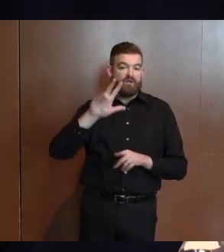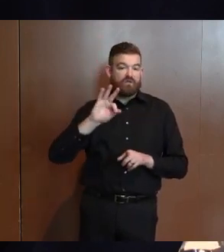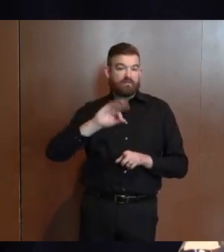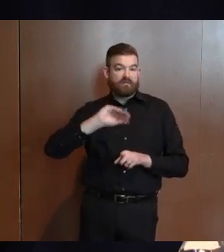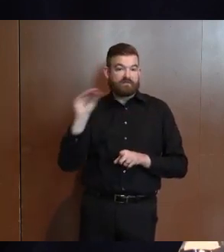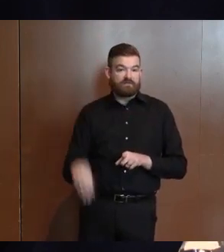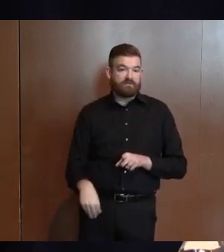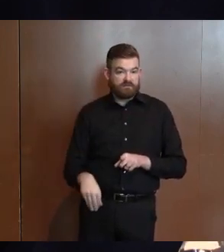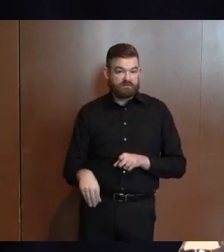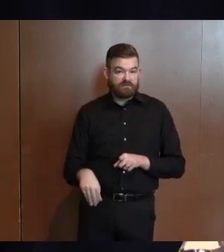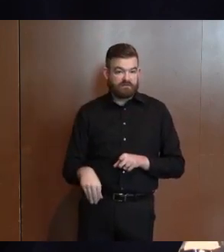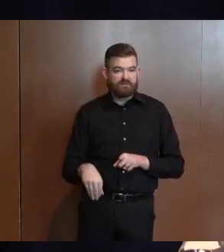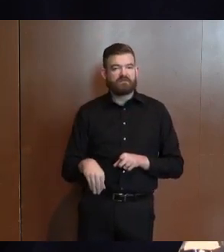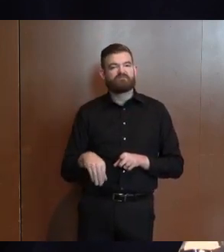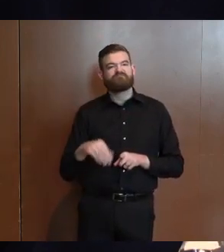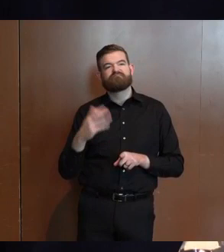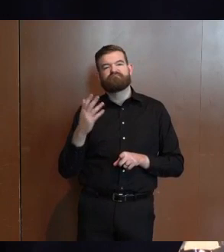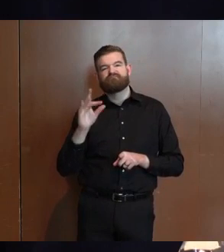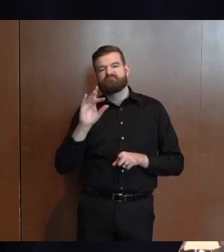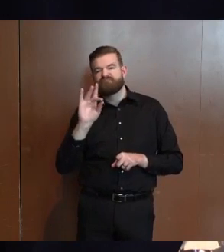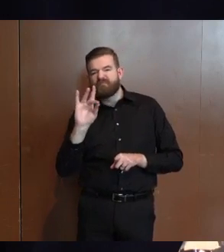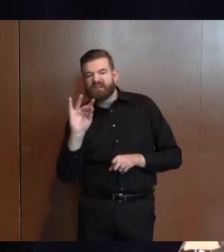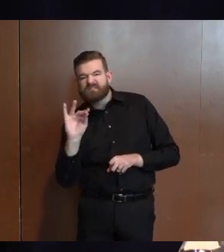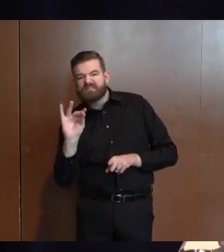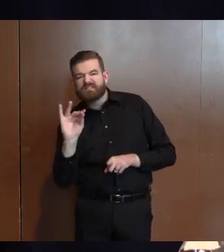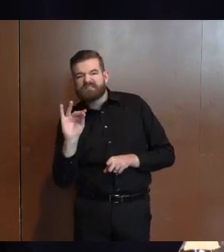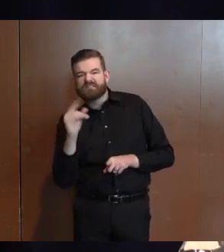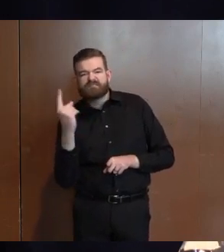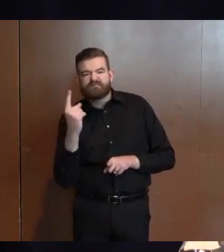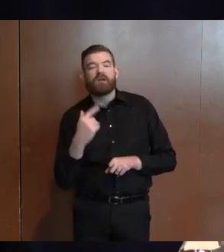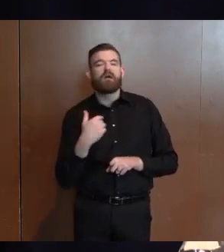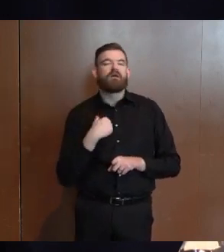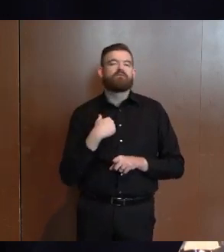group documenting pre-existing conditions.